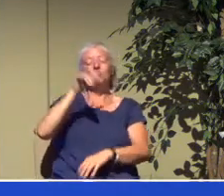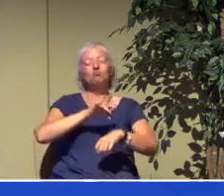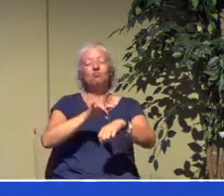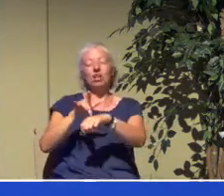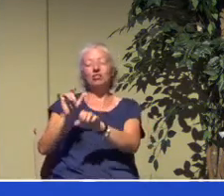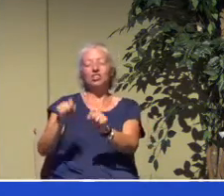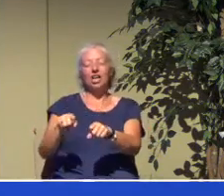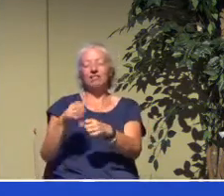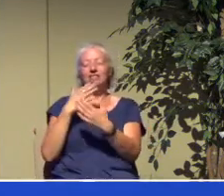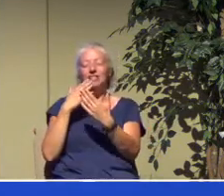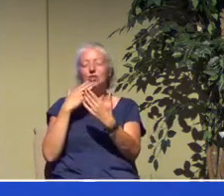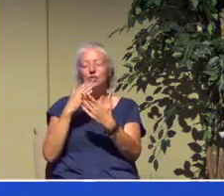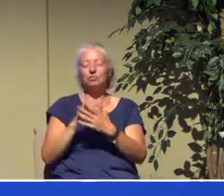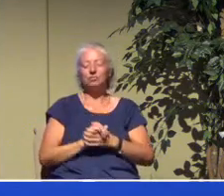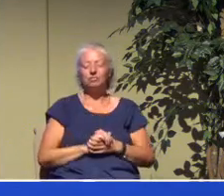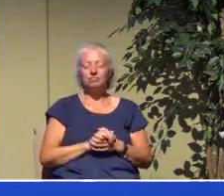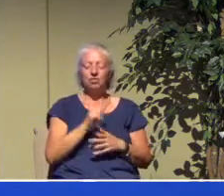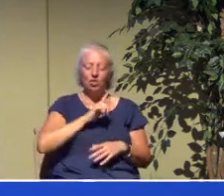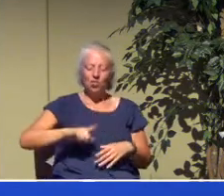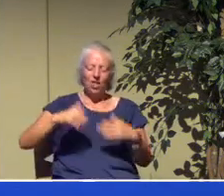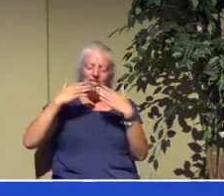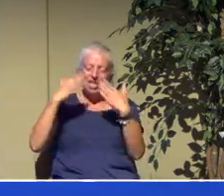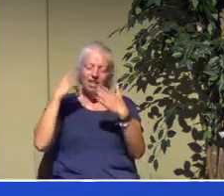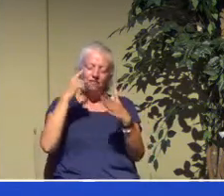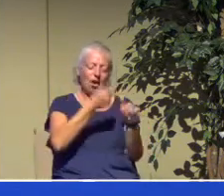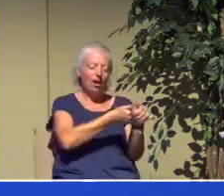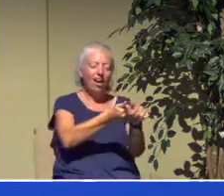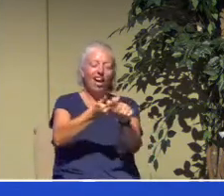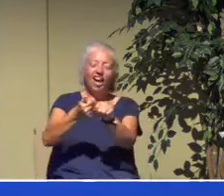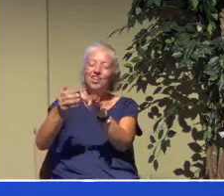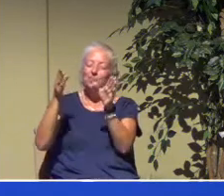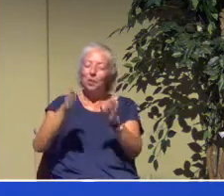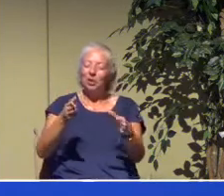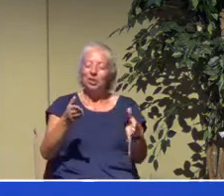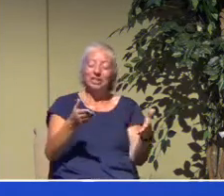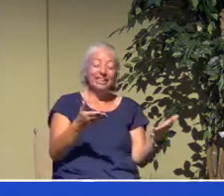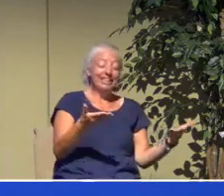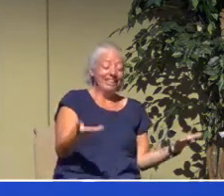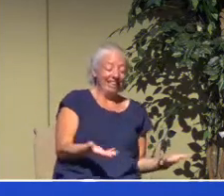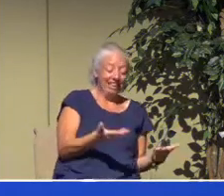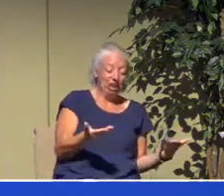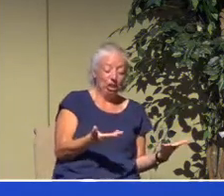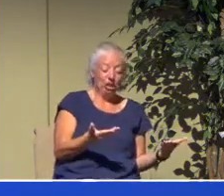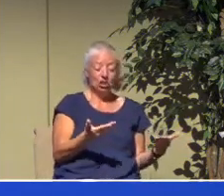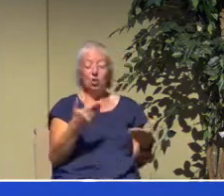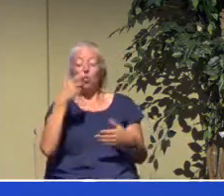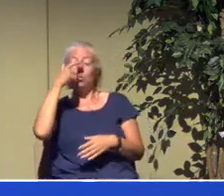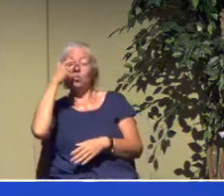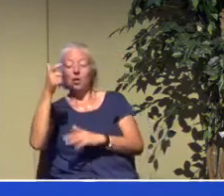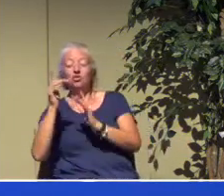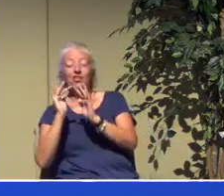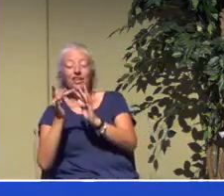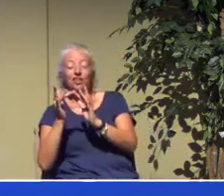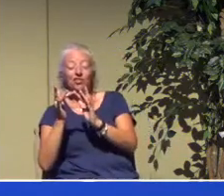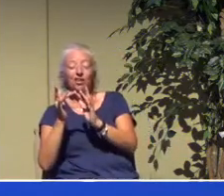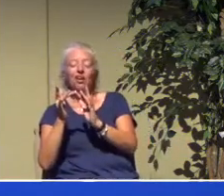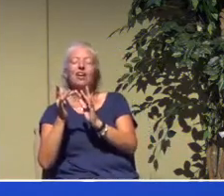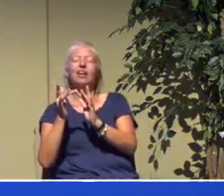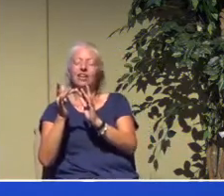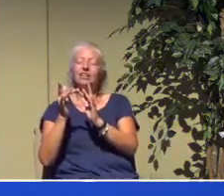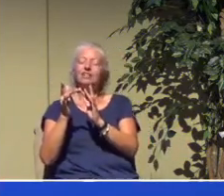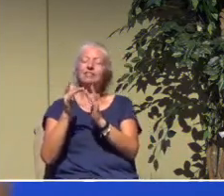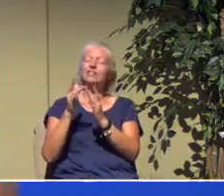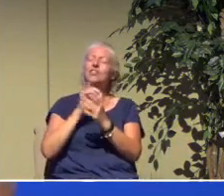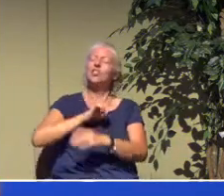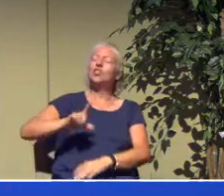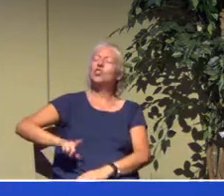for that. Lord, I just thank you for each person in this church, whether they're here or at home, online. Lord,